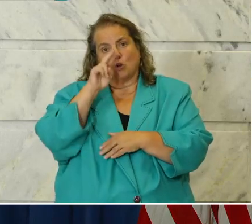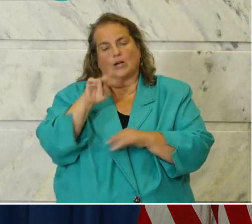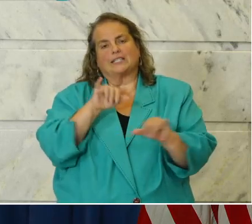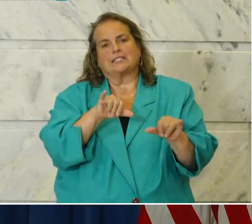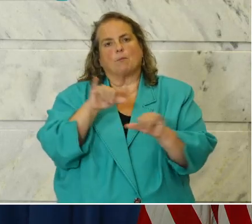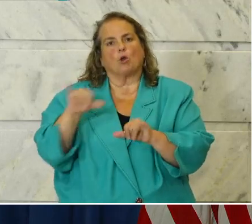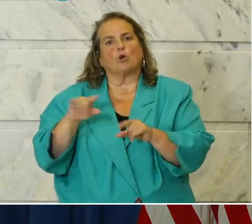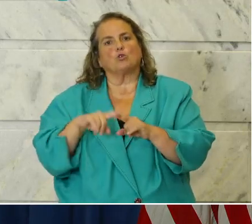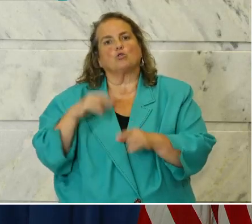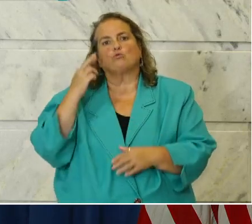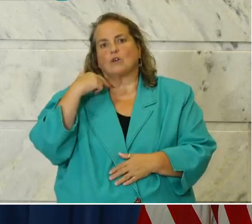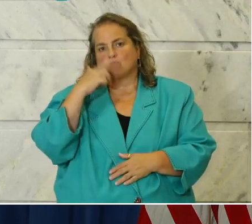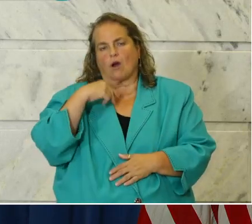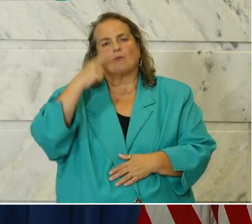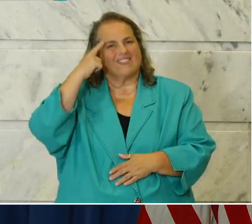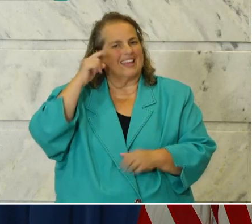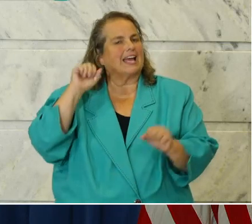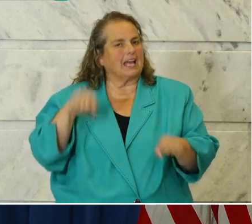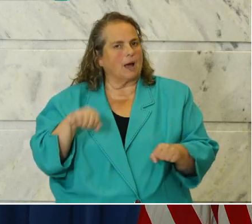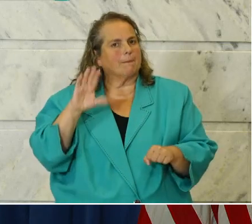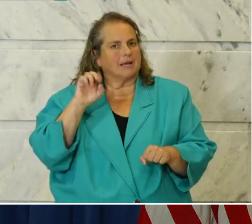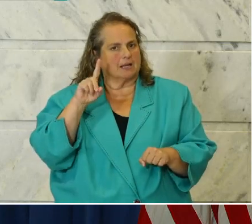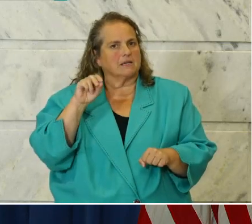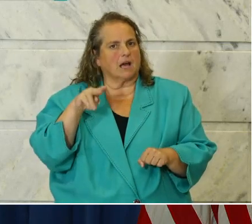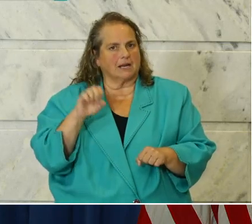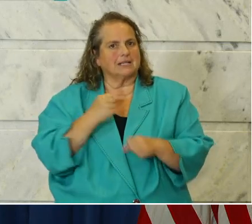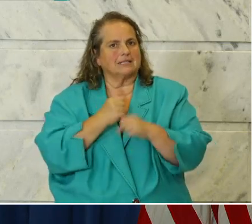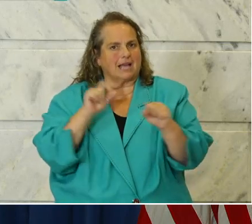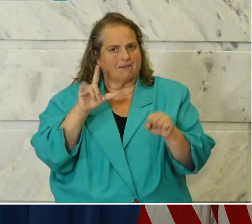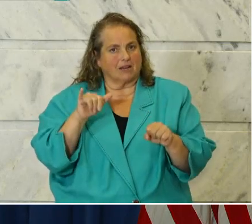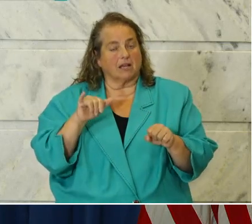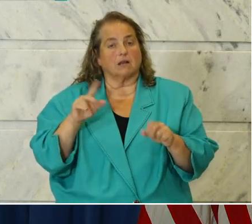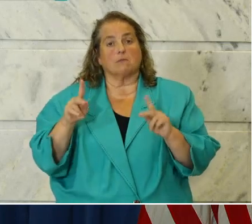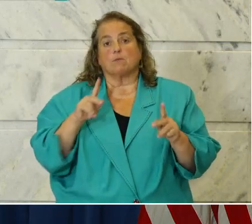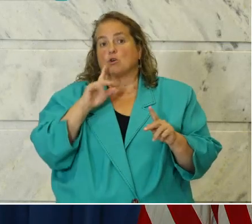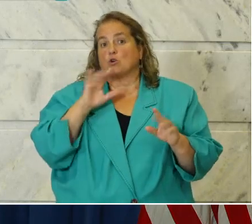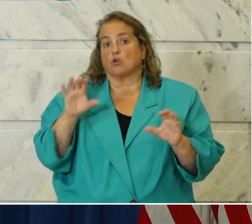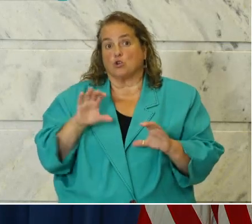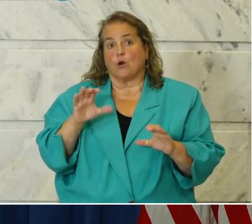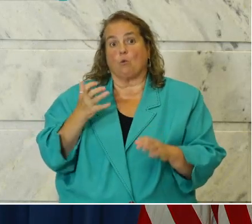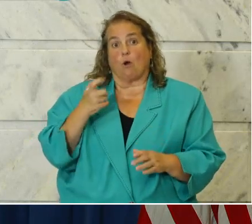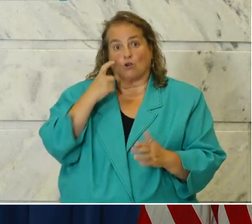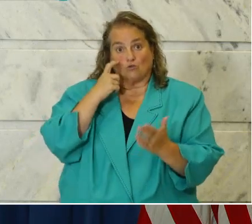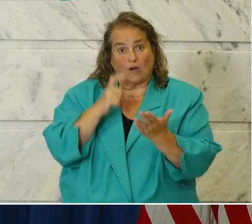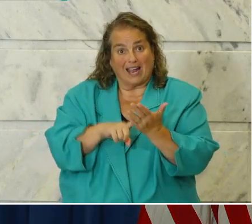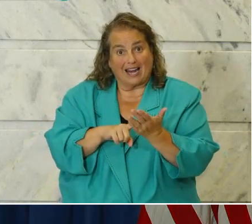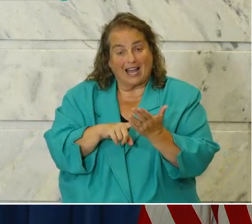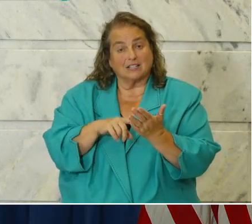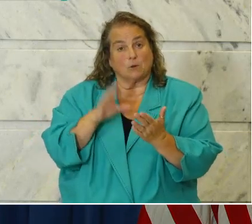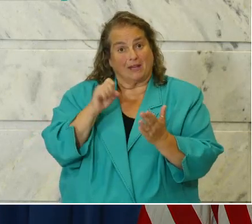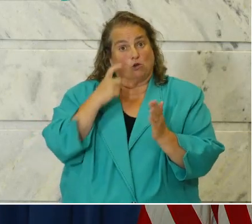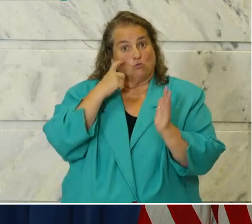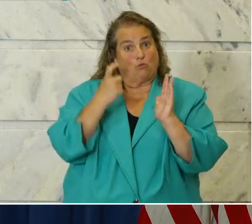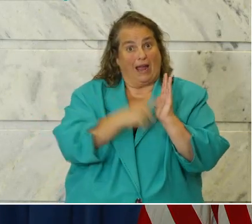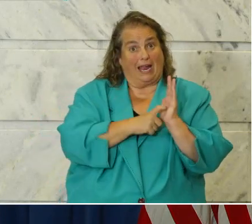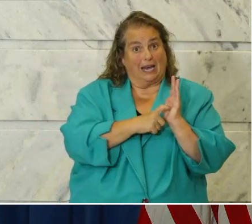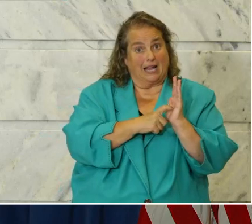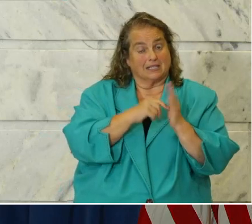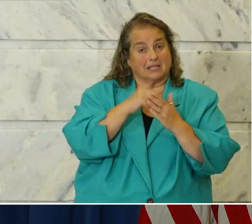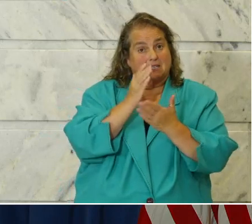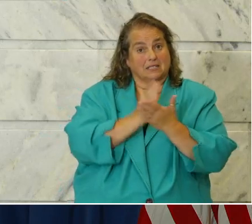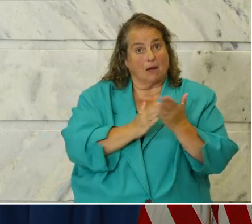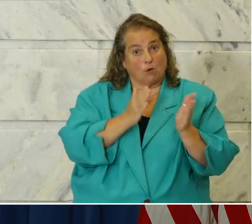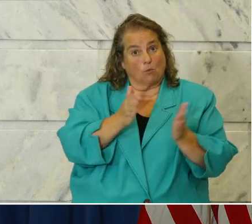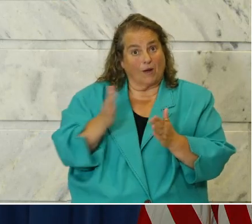to a restaurant. We believe it can be done safely. Those that are doing it, we want to recognize in some way. And